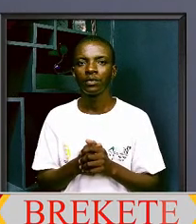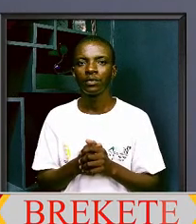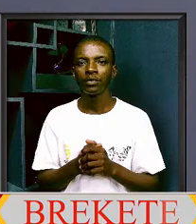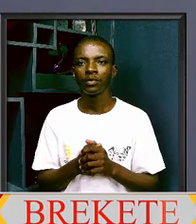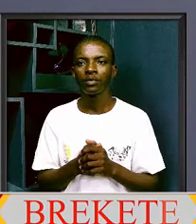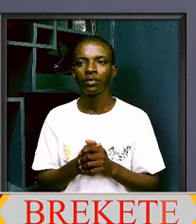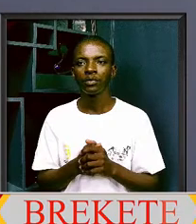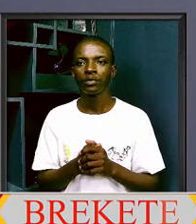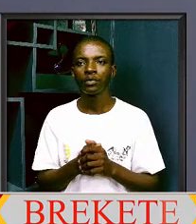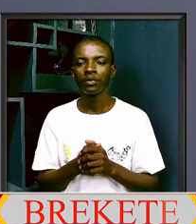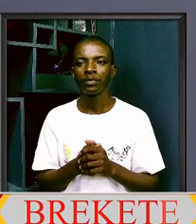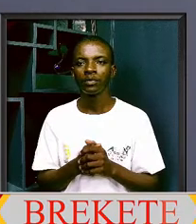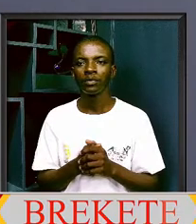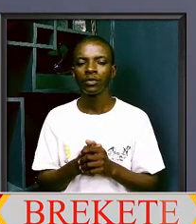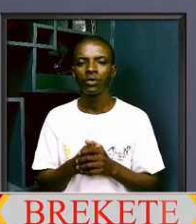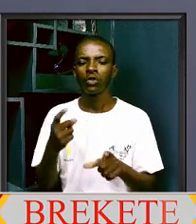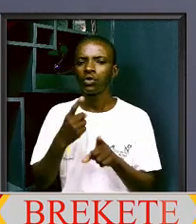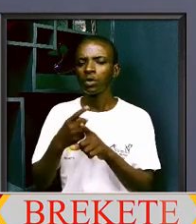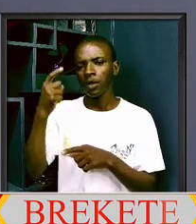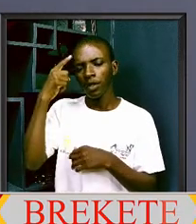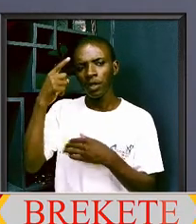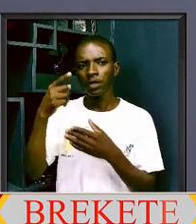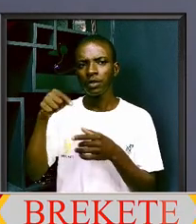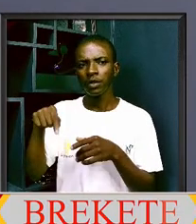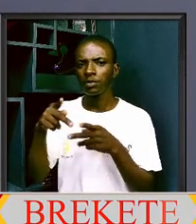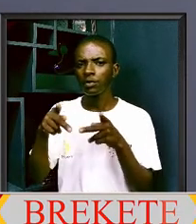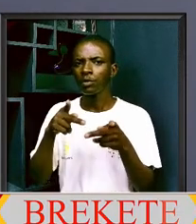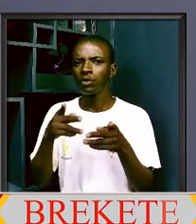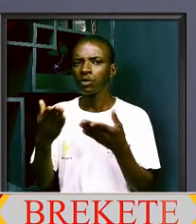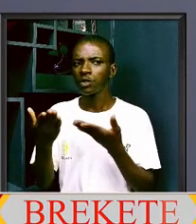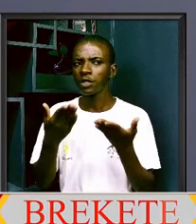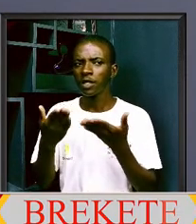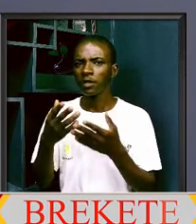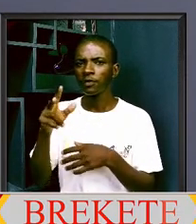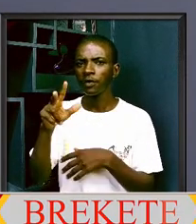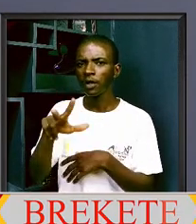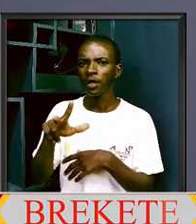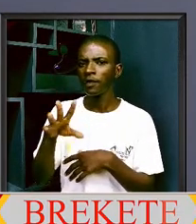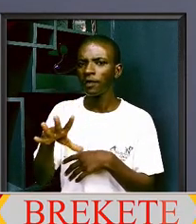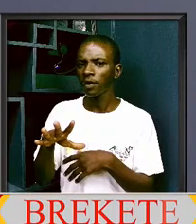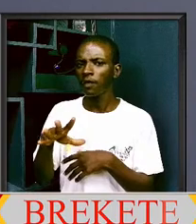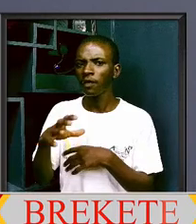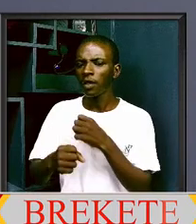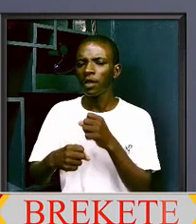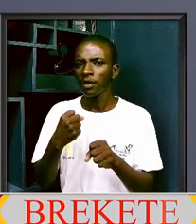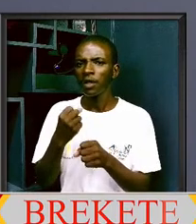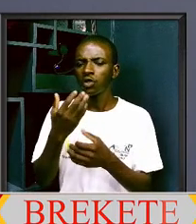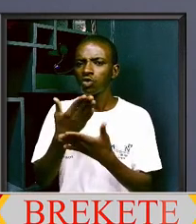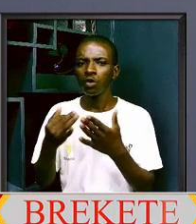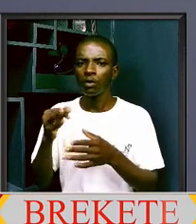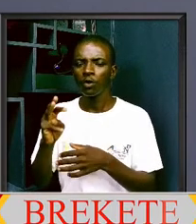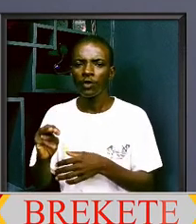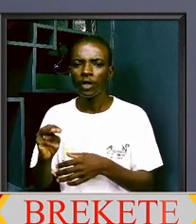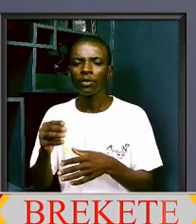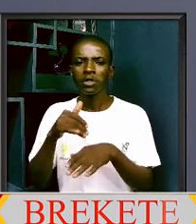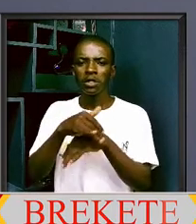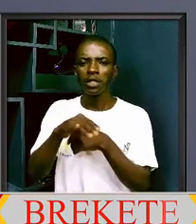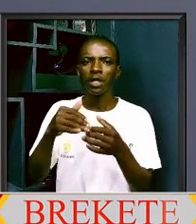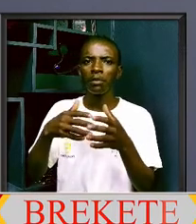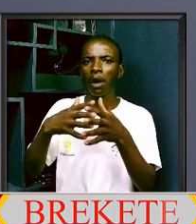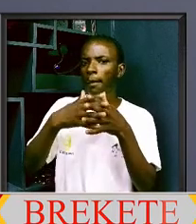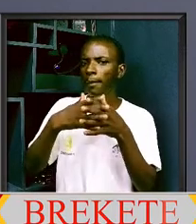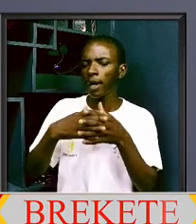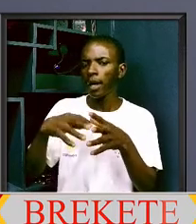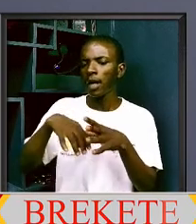get there imagine these people serve this country for 35 years some of them they send them